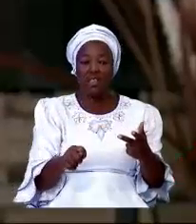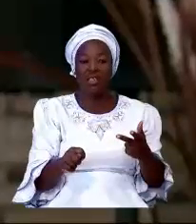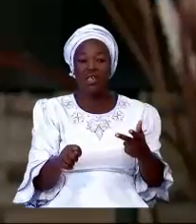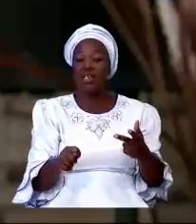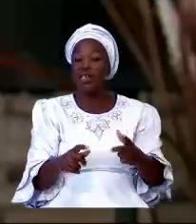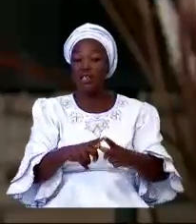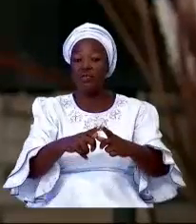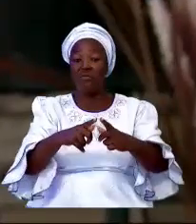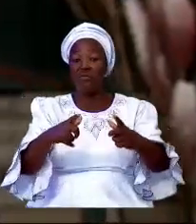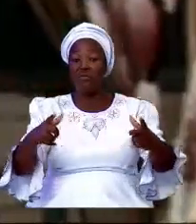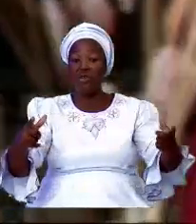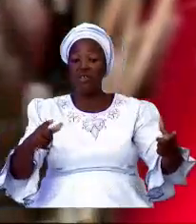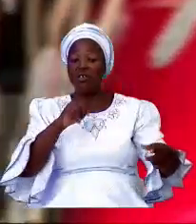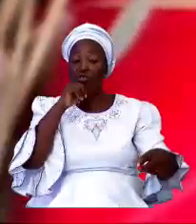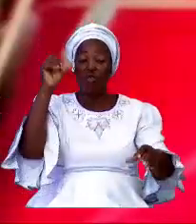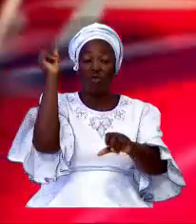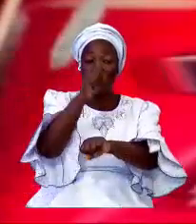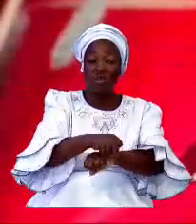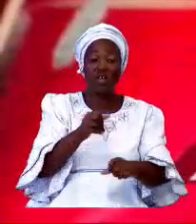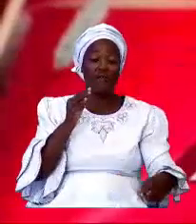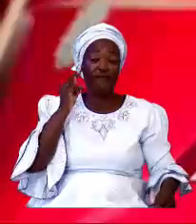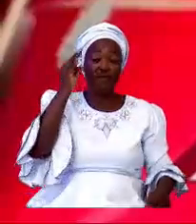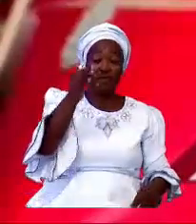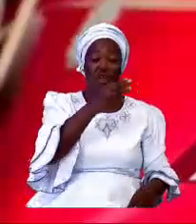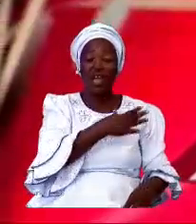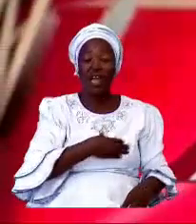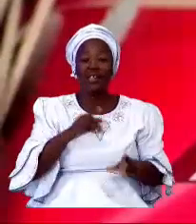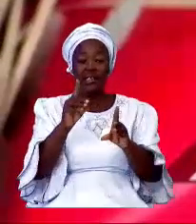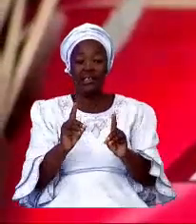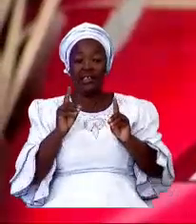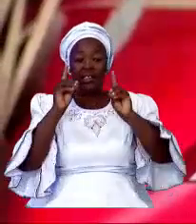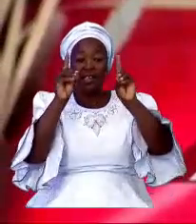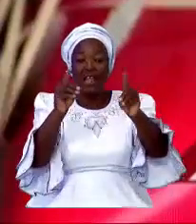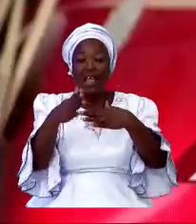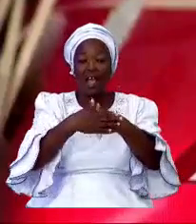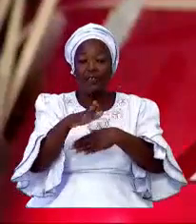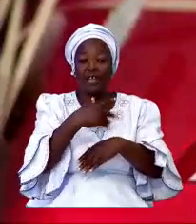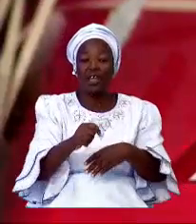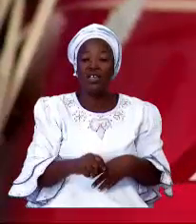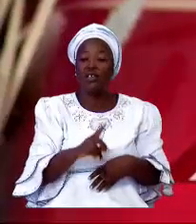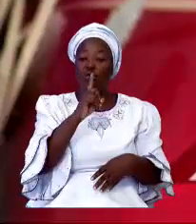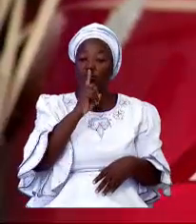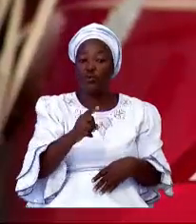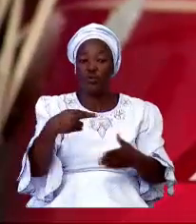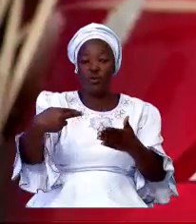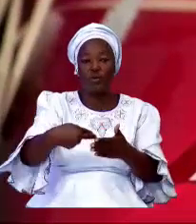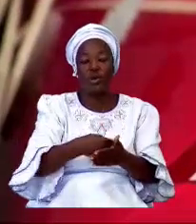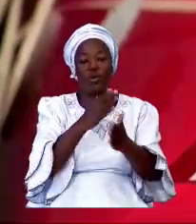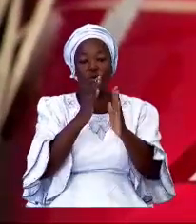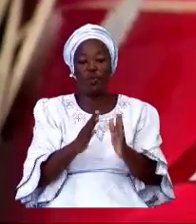three, the unsurpassable future and destiny after